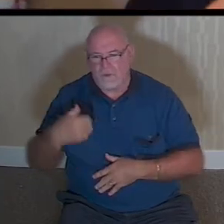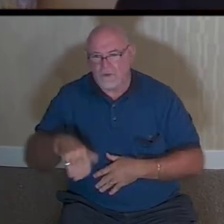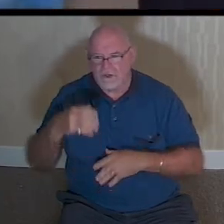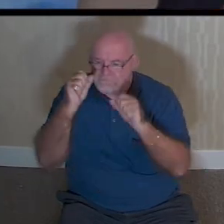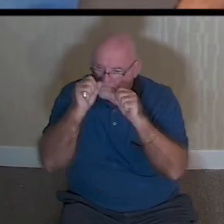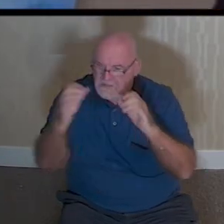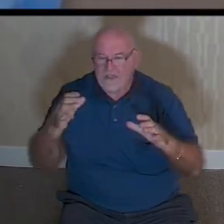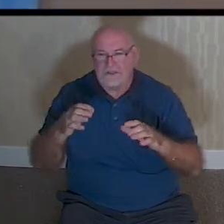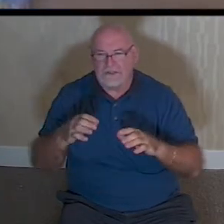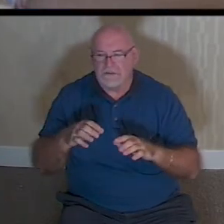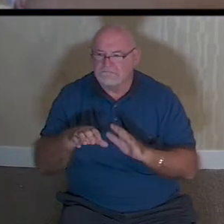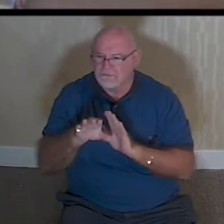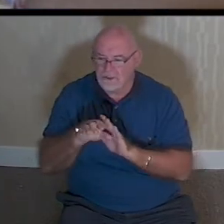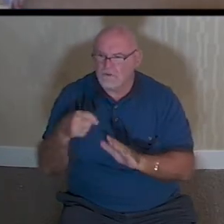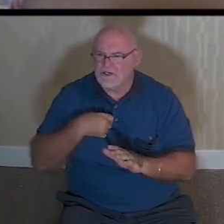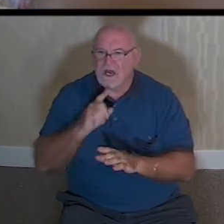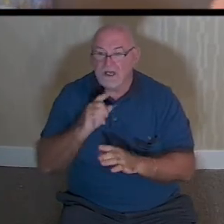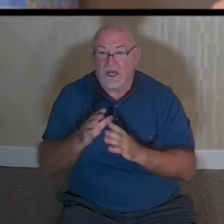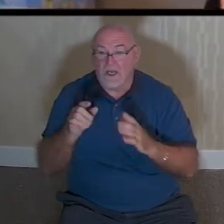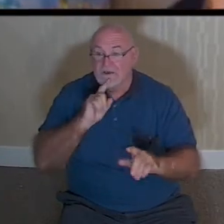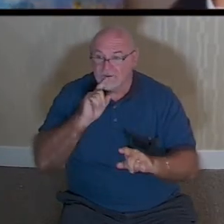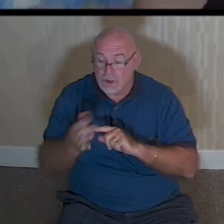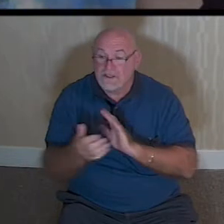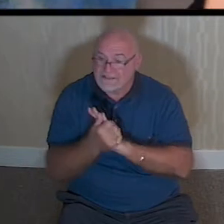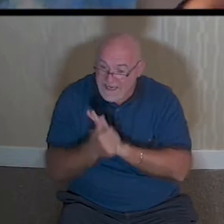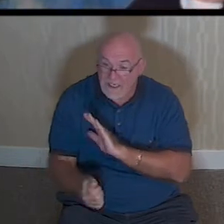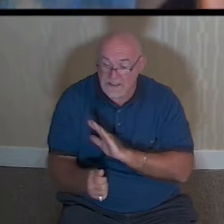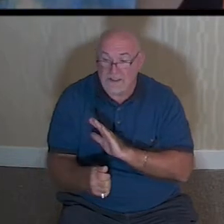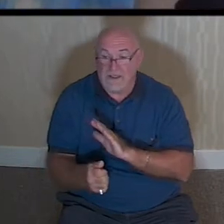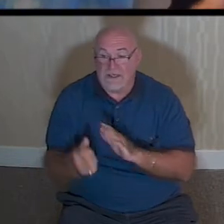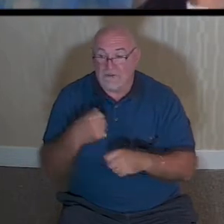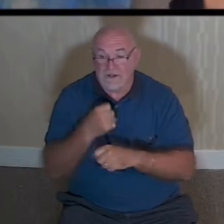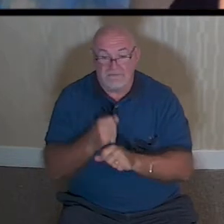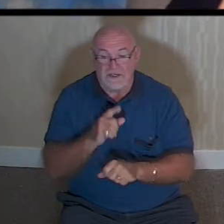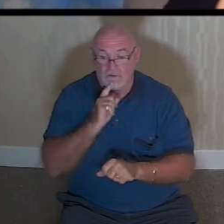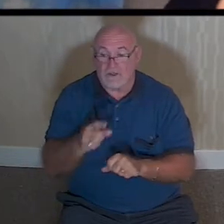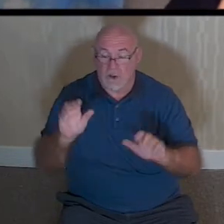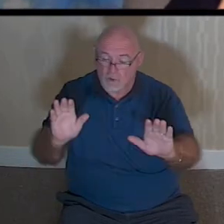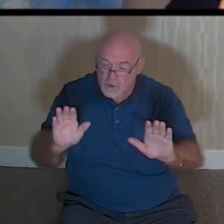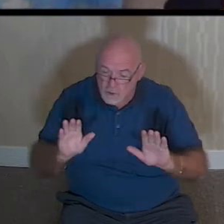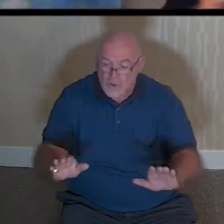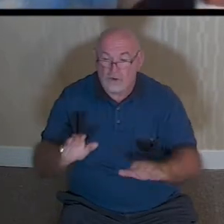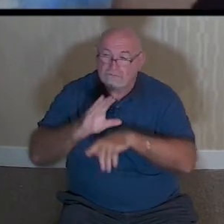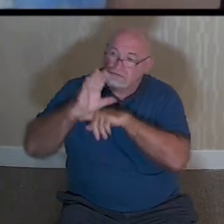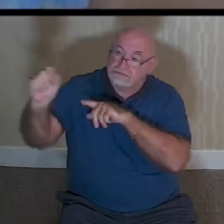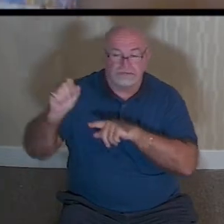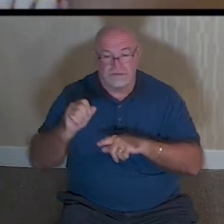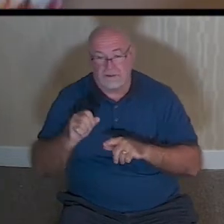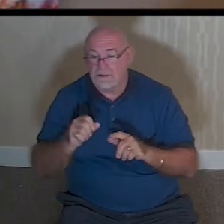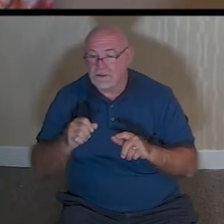to attract really great talent, and we produced a really stunning video. She